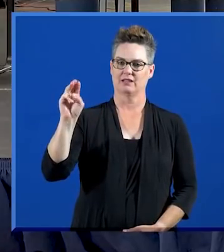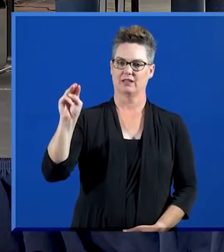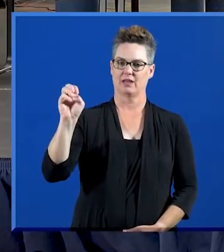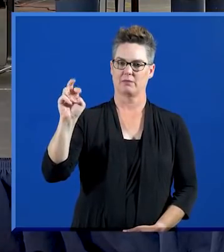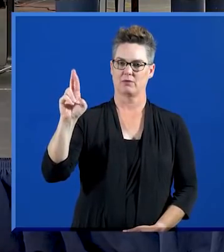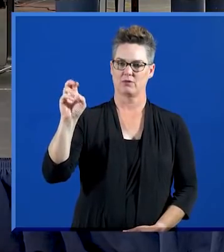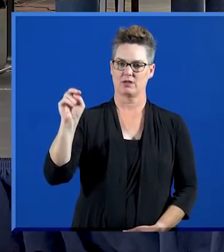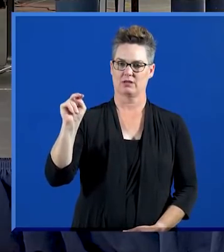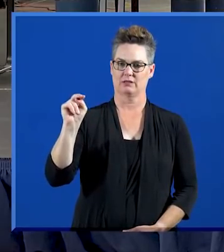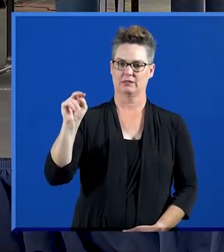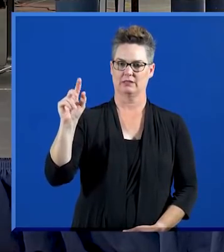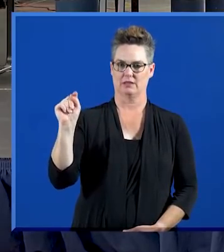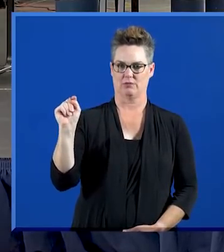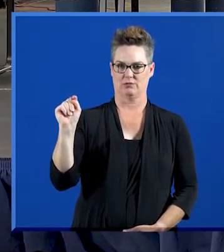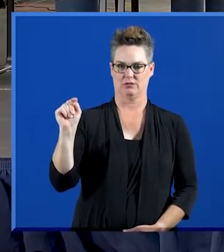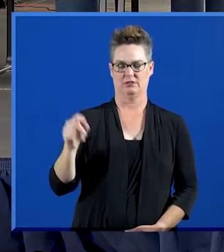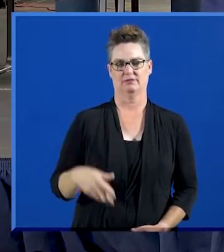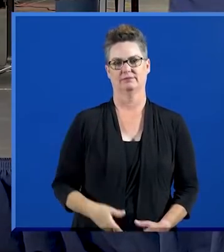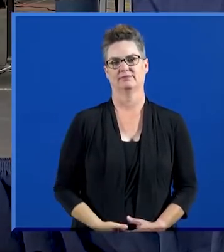Cameron Townsend.